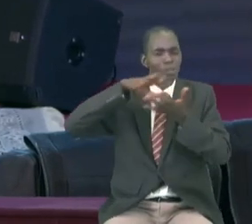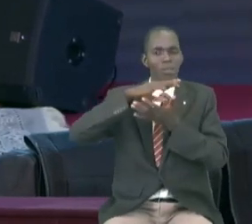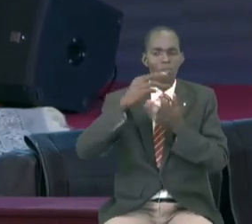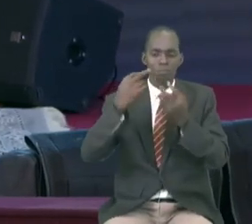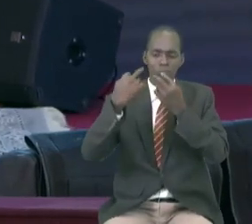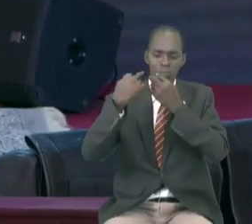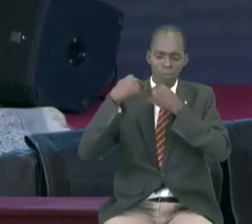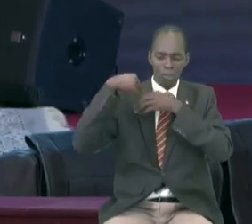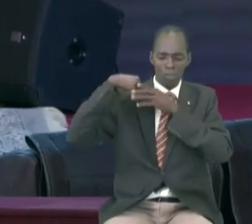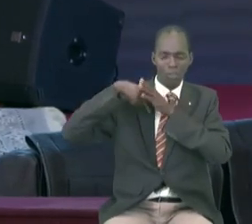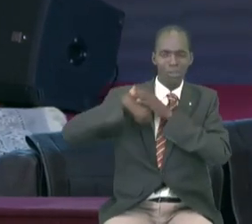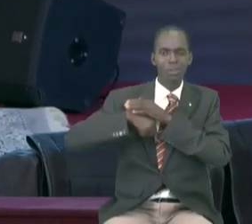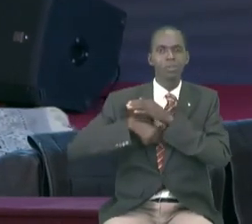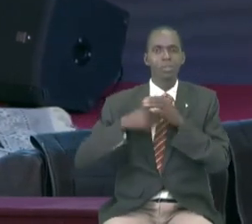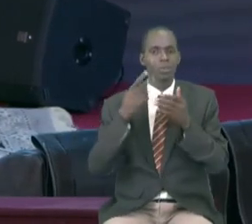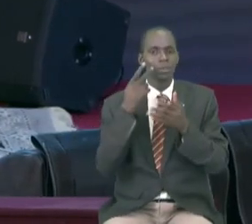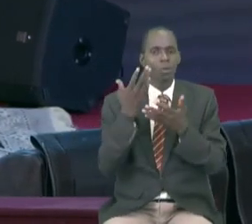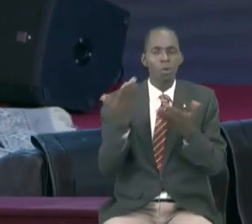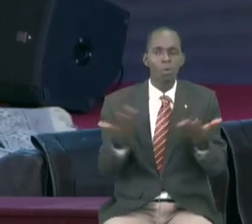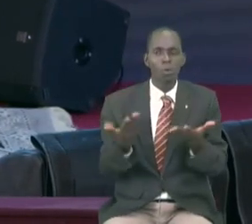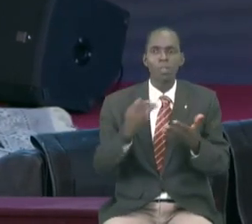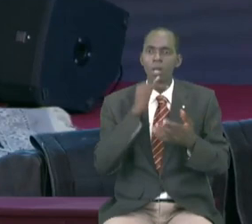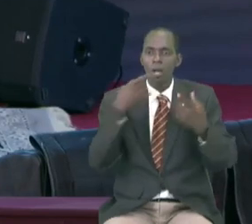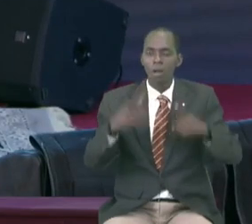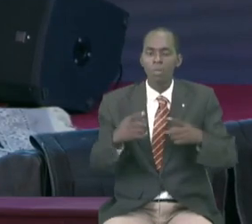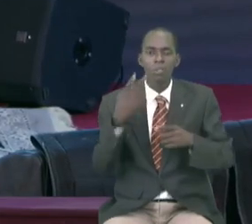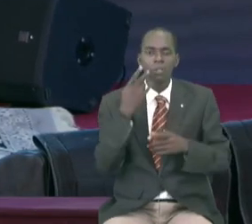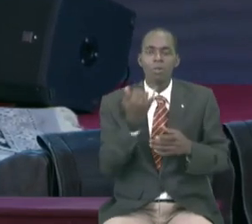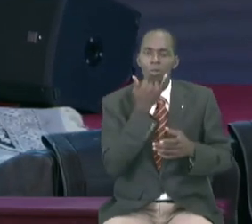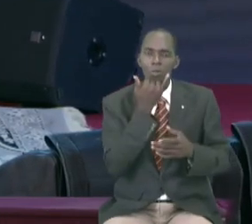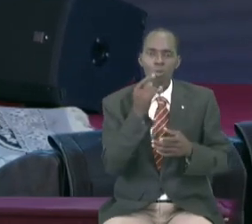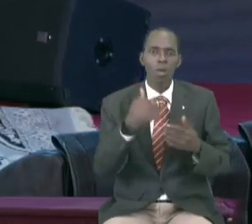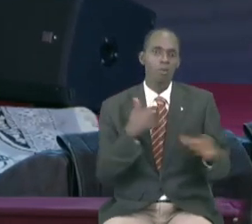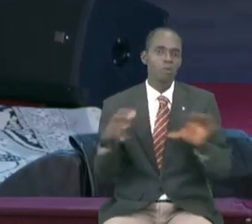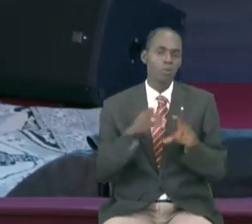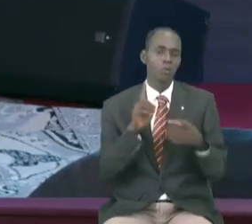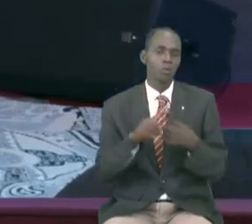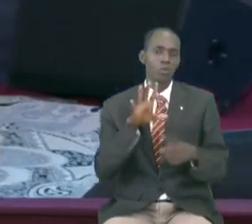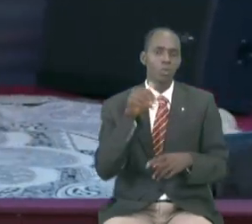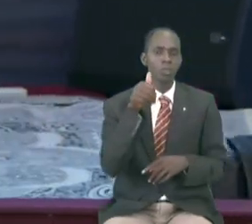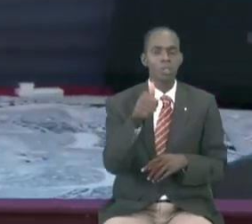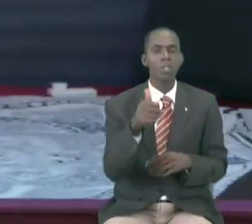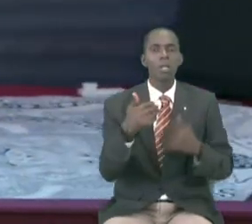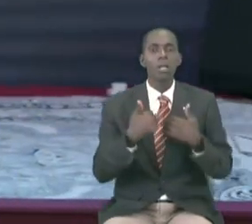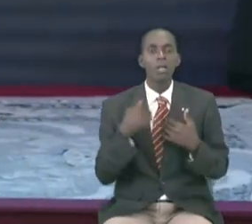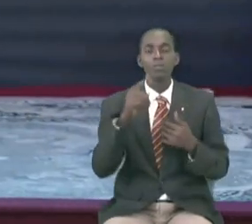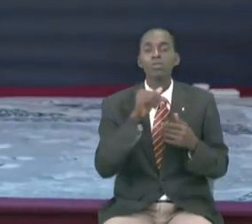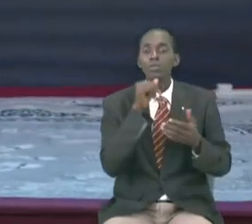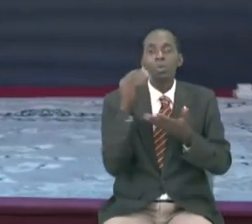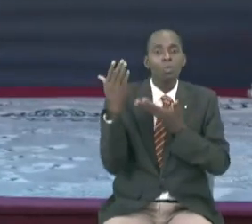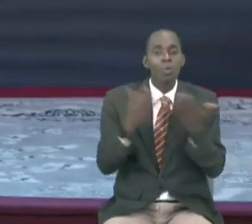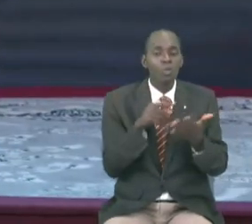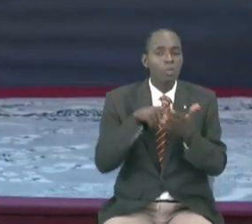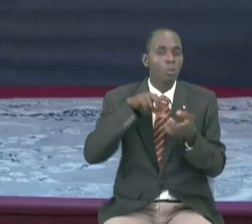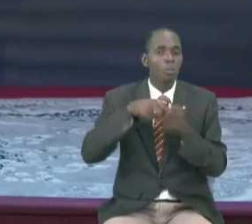procured this unto thyself, in that thou hast forsaken the Lord thy God when he led